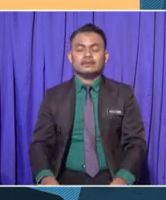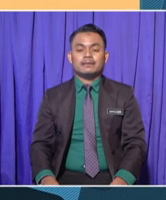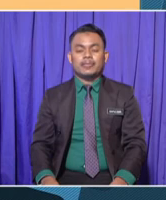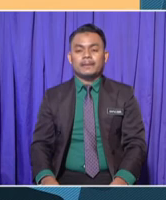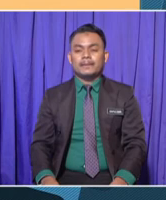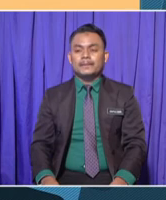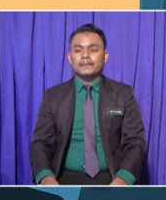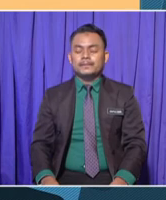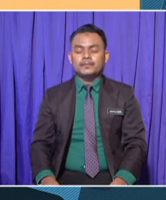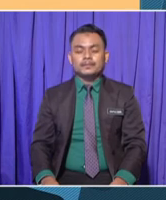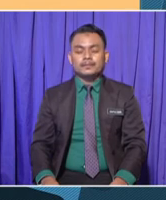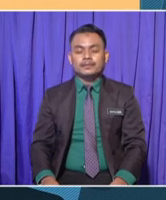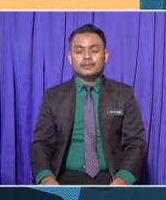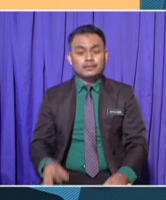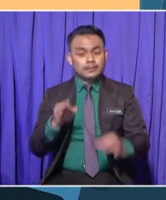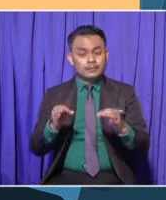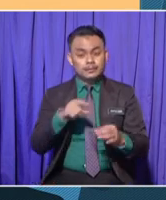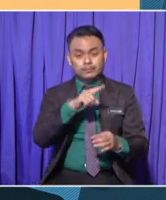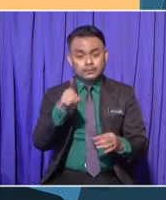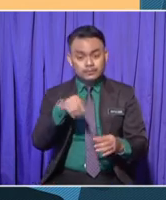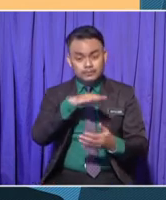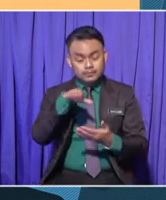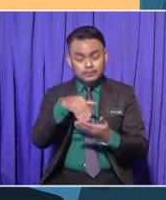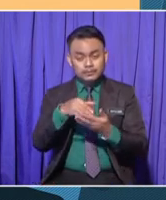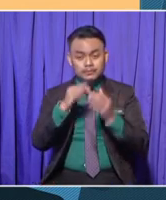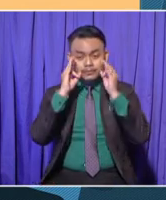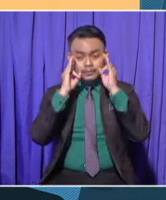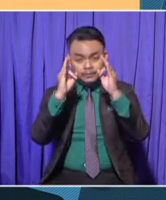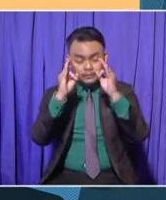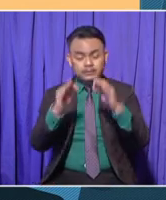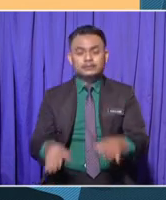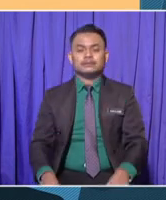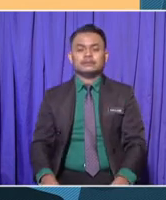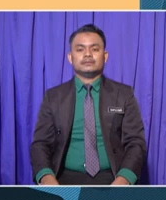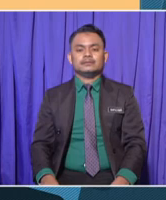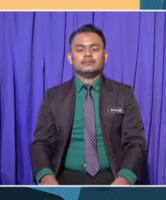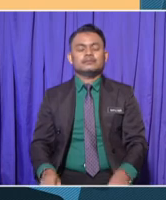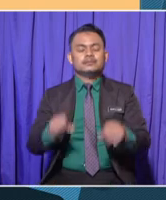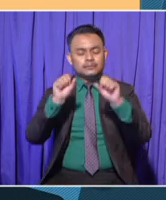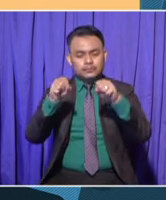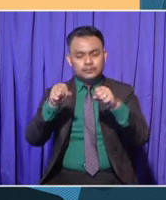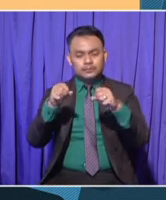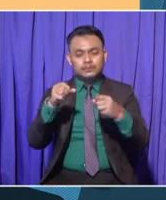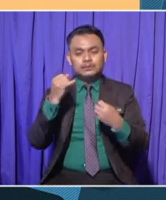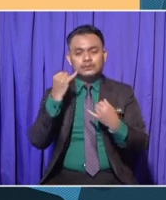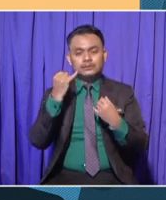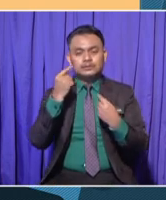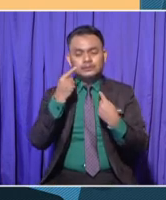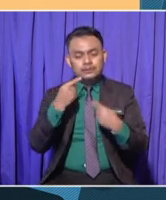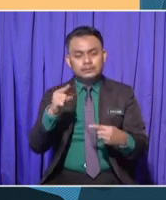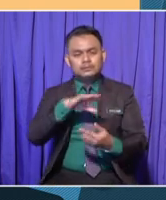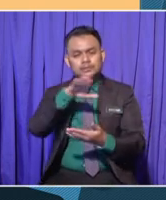really pay attention, you will be able to answer all the following